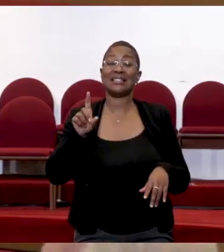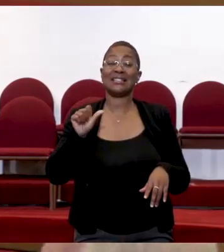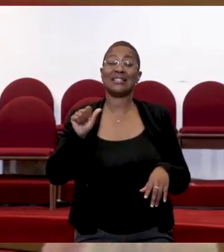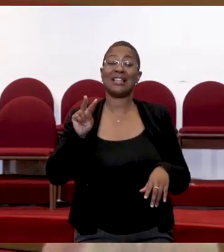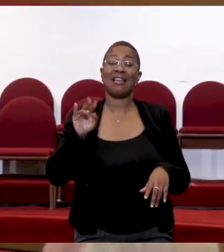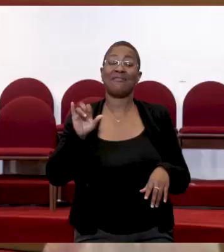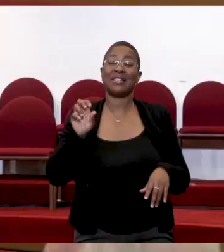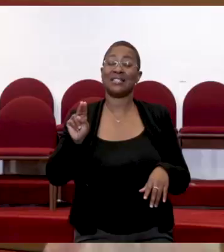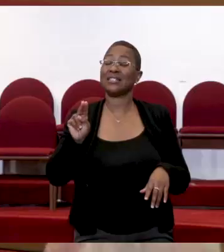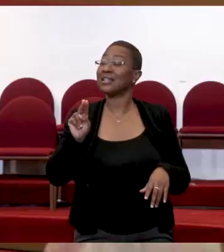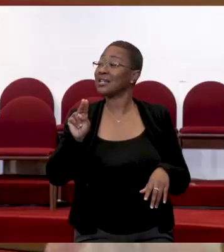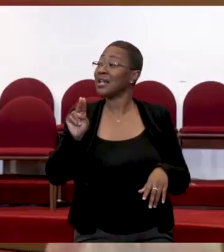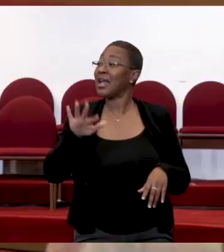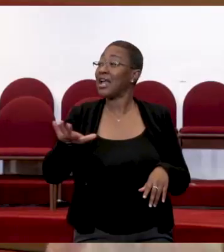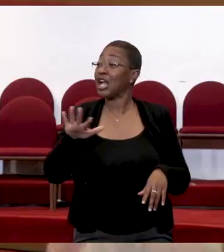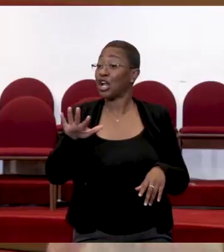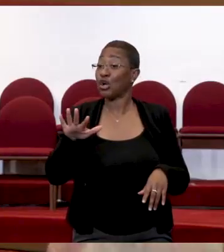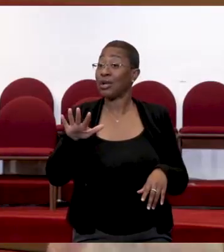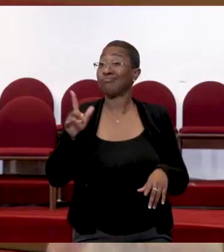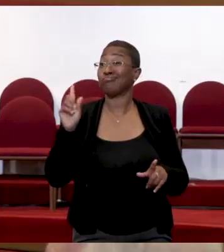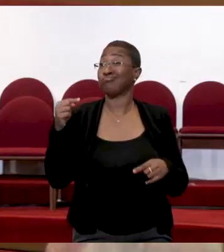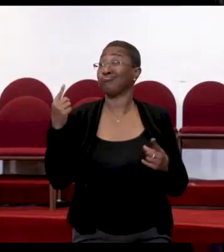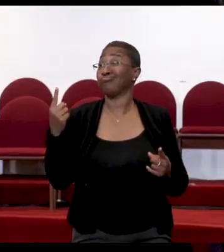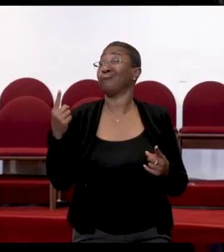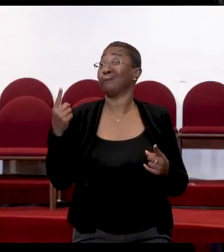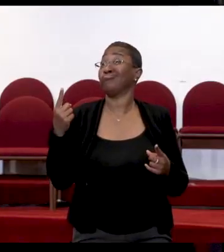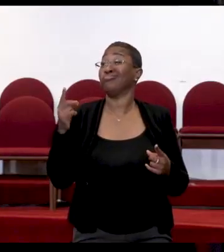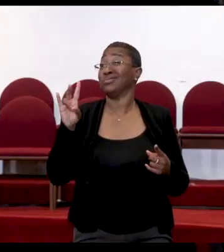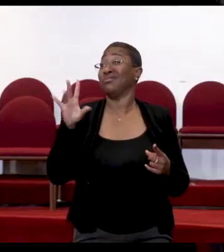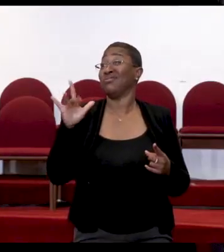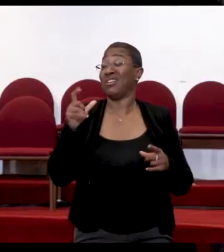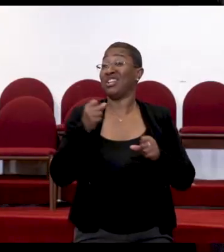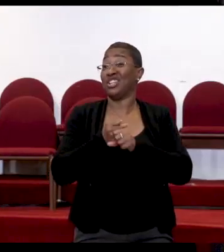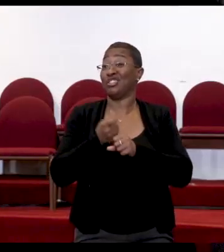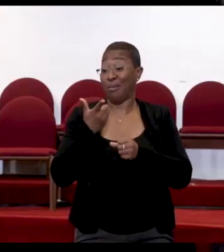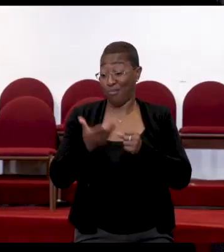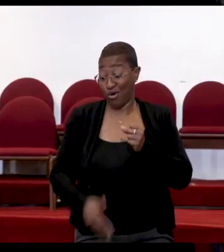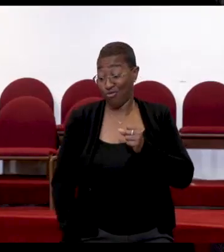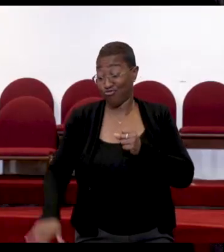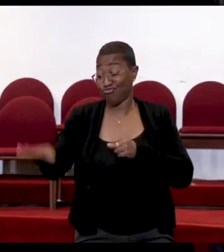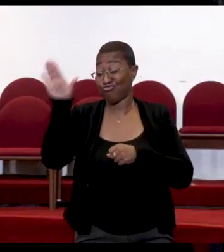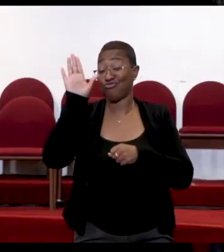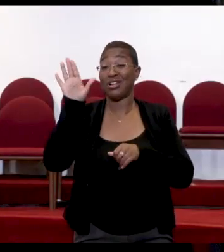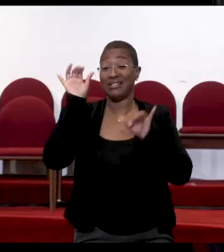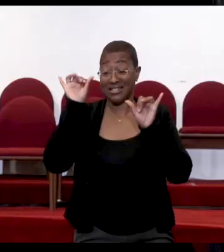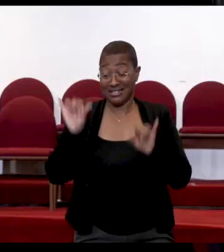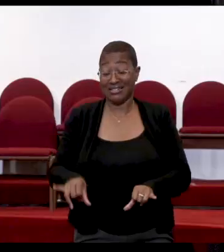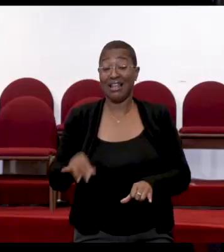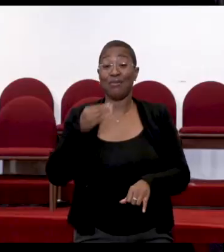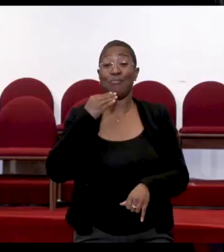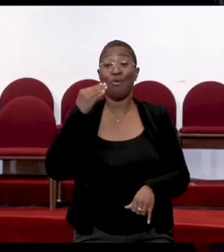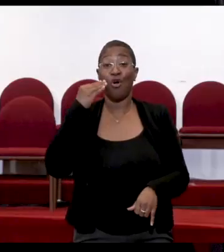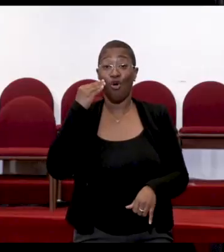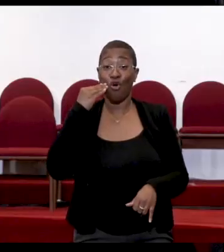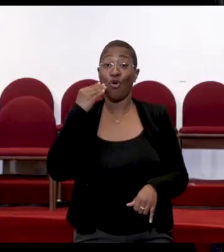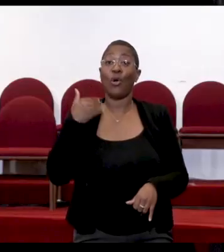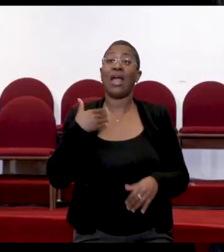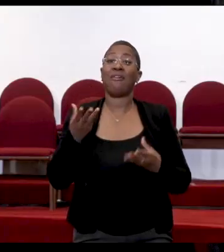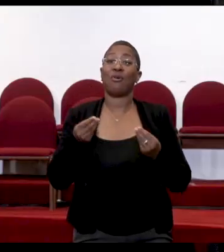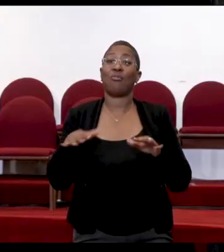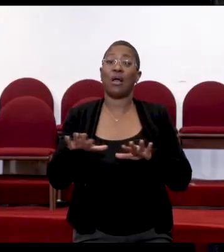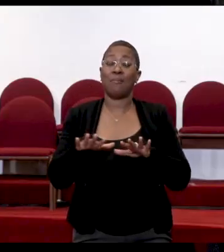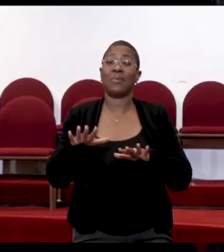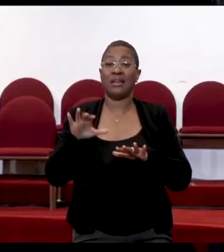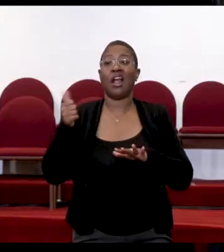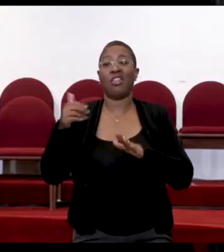been in my neighborhood for 75 years. Okay. I was born there. I'm still in the same home. We have property in the area.